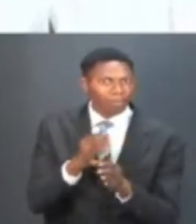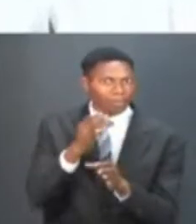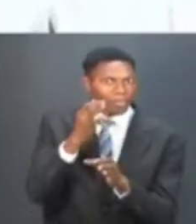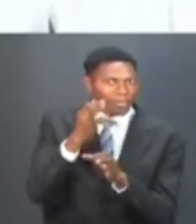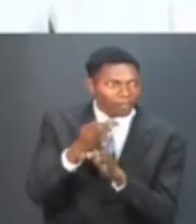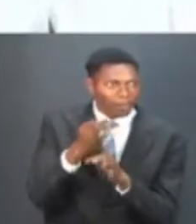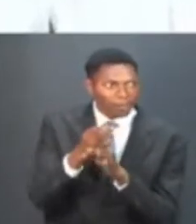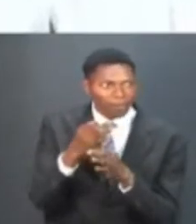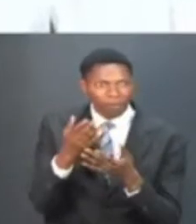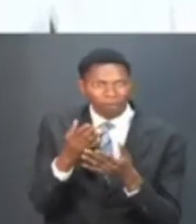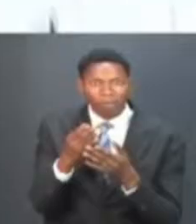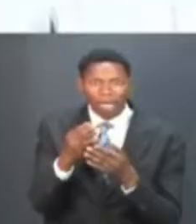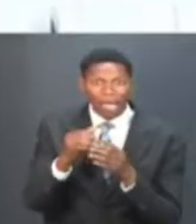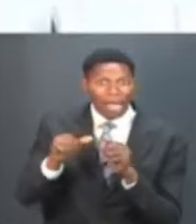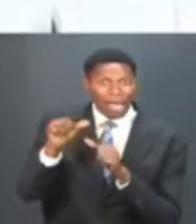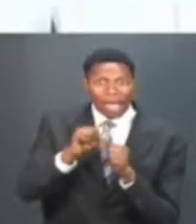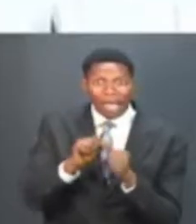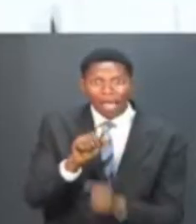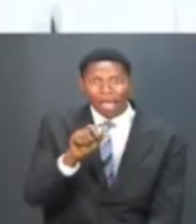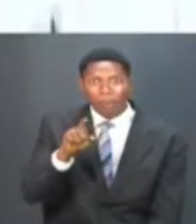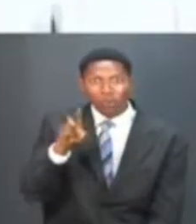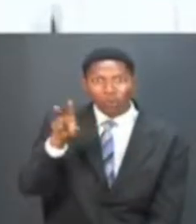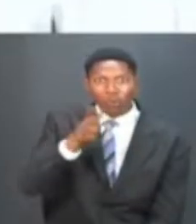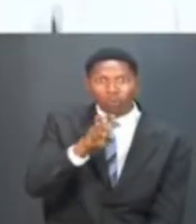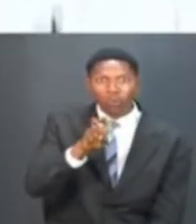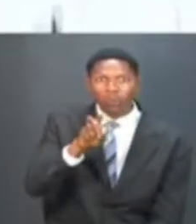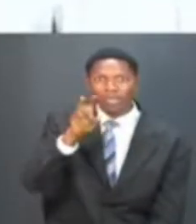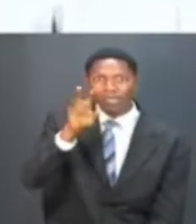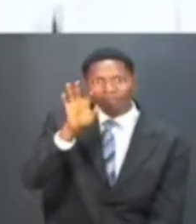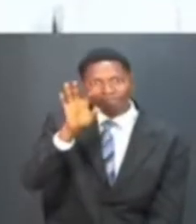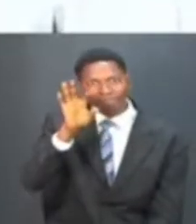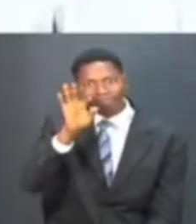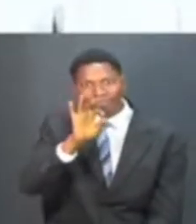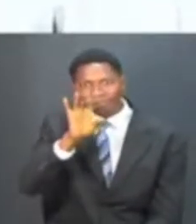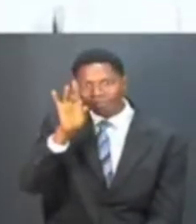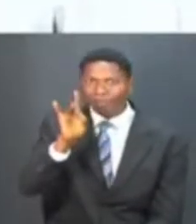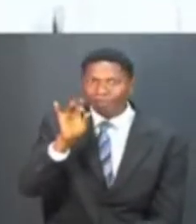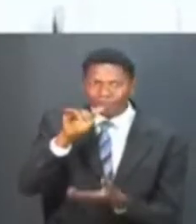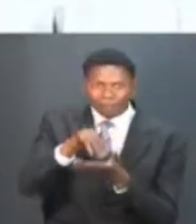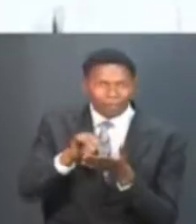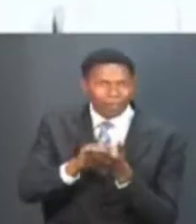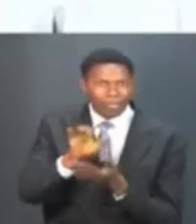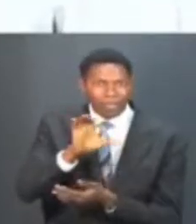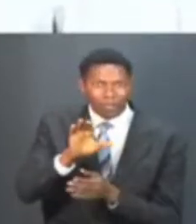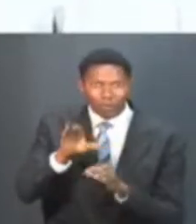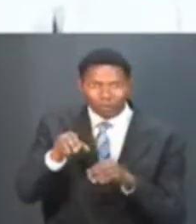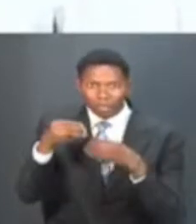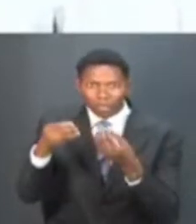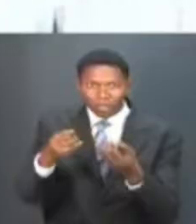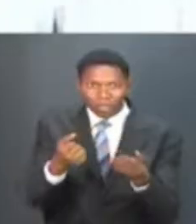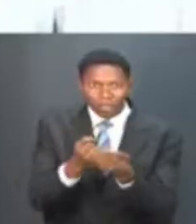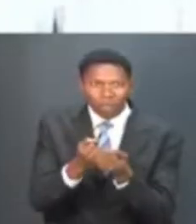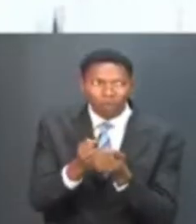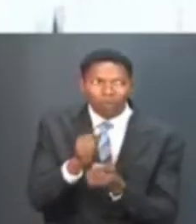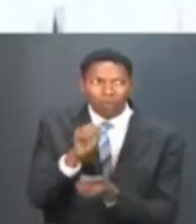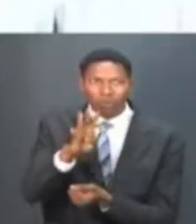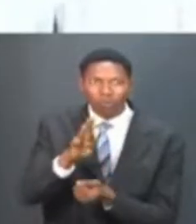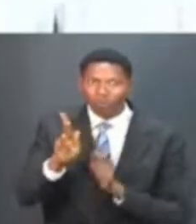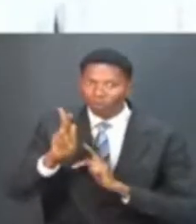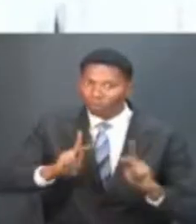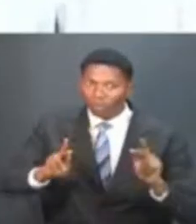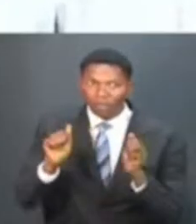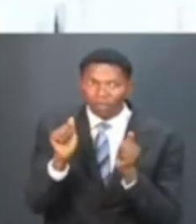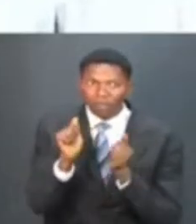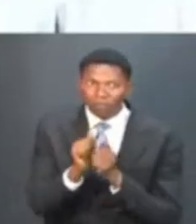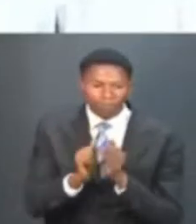about 298,000 Ghana cedis to provide care for 4 patients with cancers.